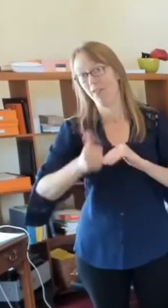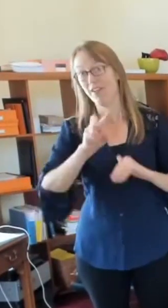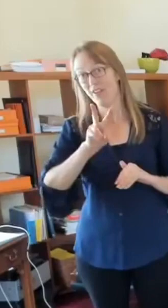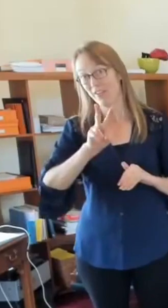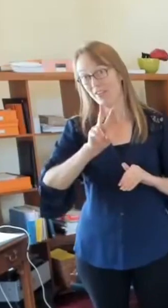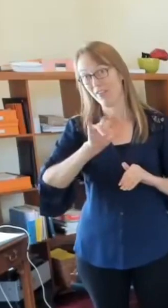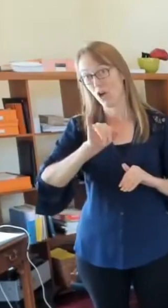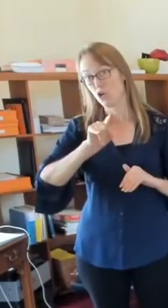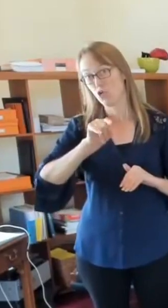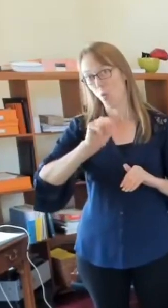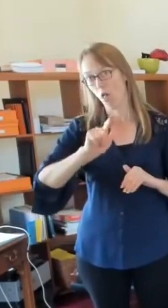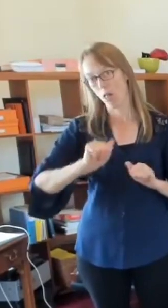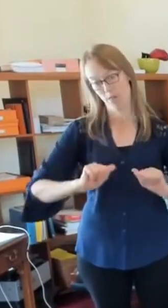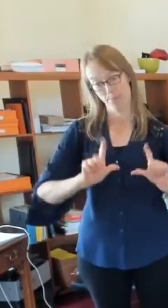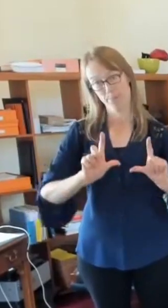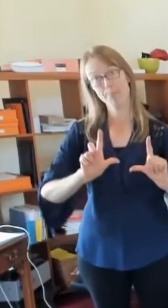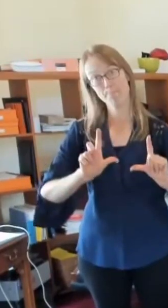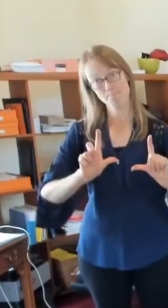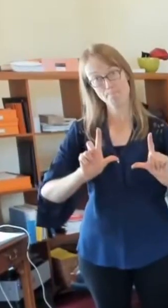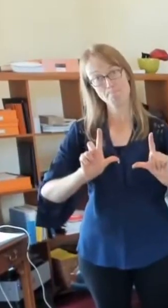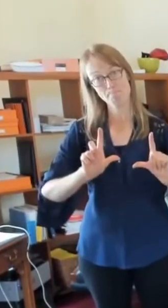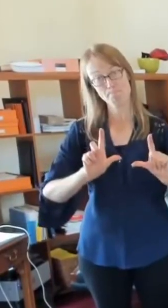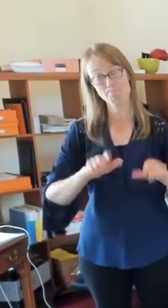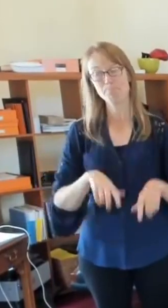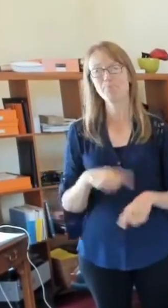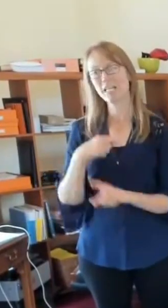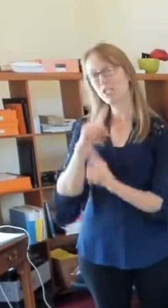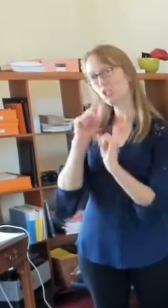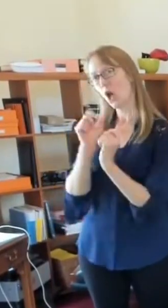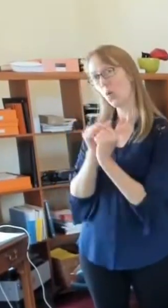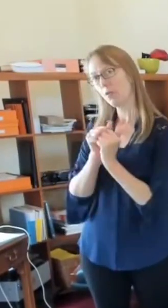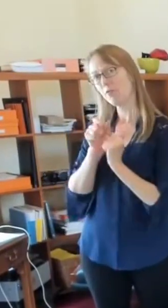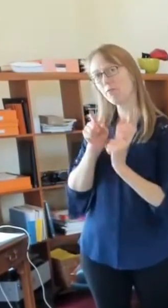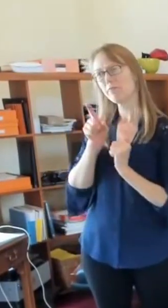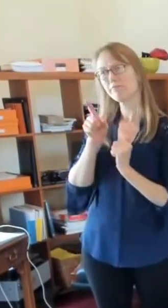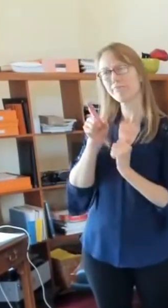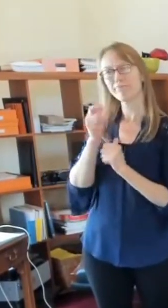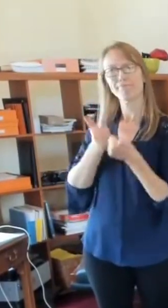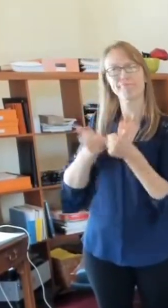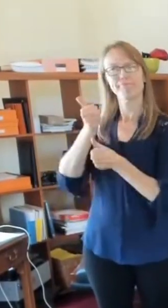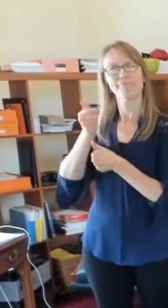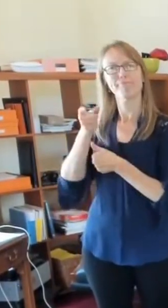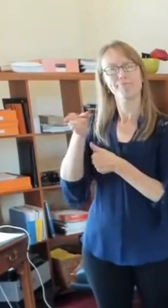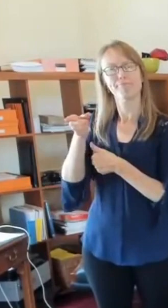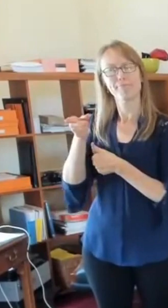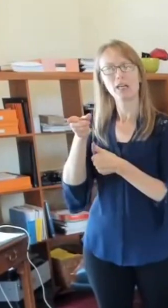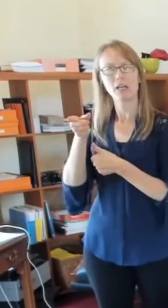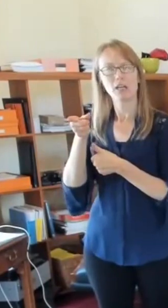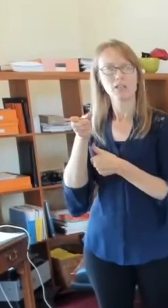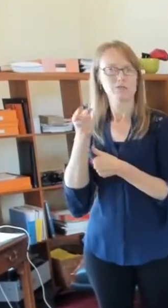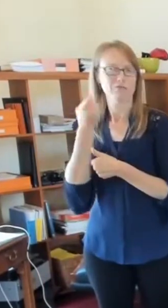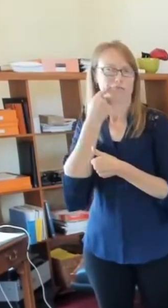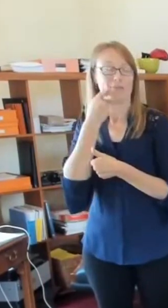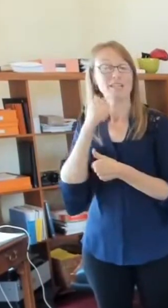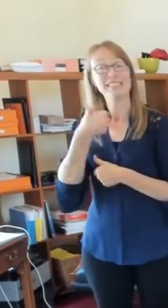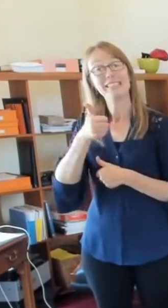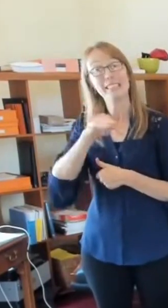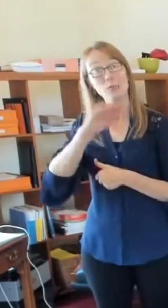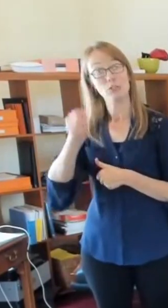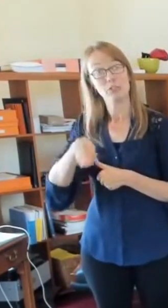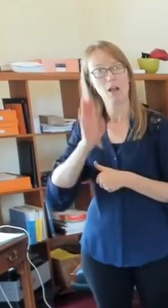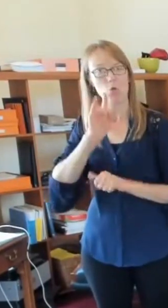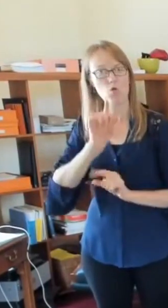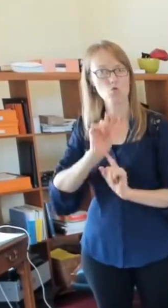I spoke with him this morning, and they have about a little over 10% of their kids, as it turns out, are going to be going to the instructional